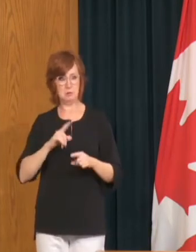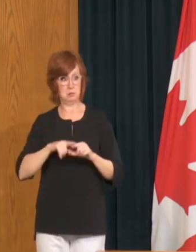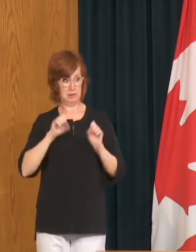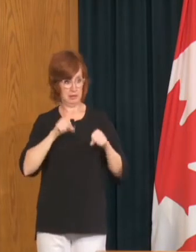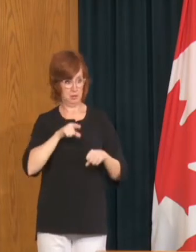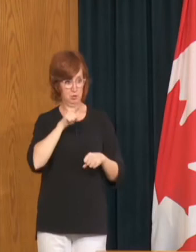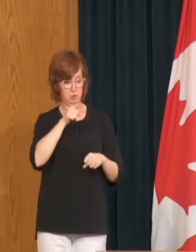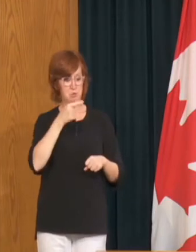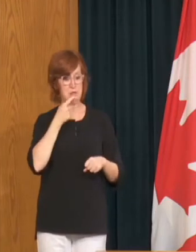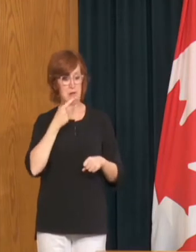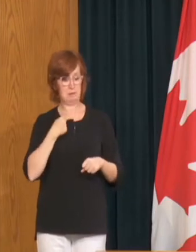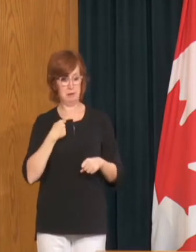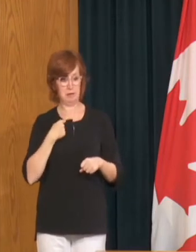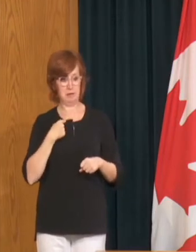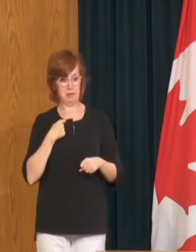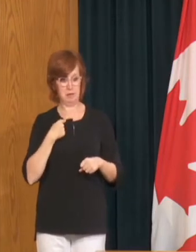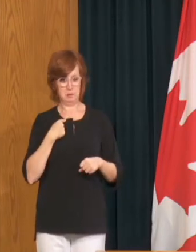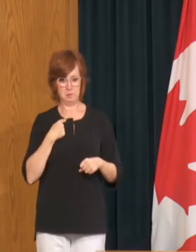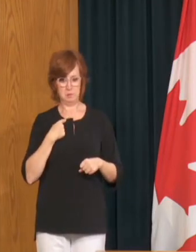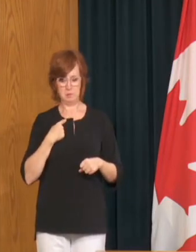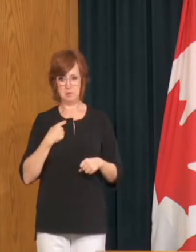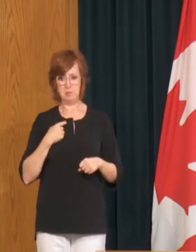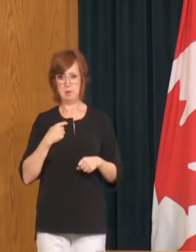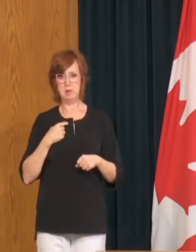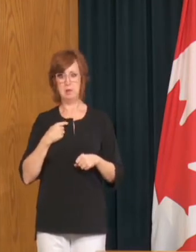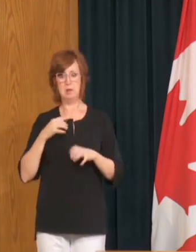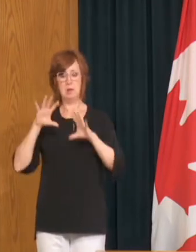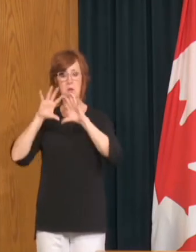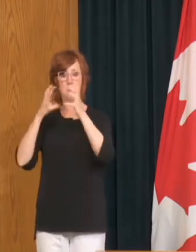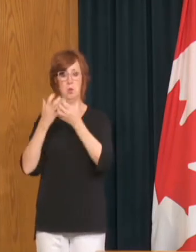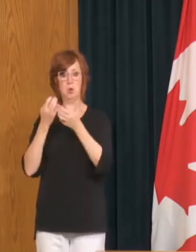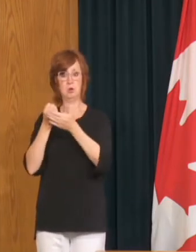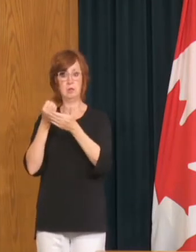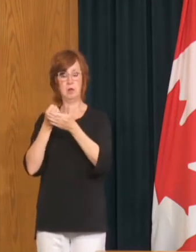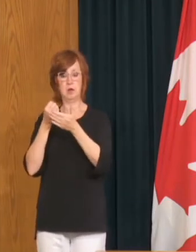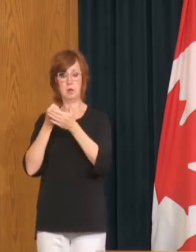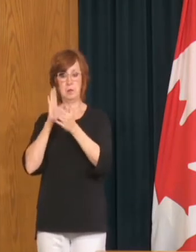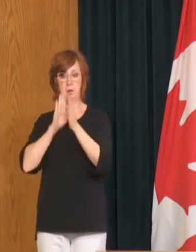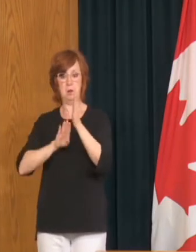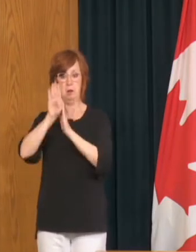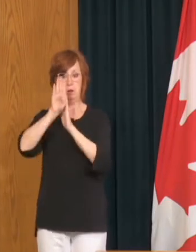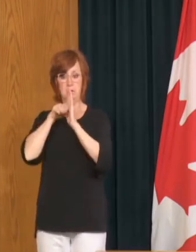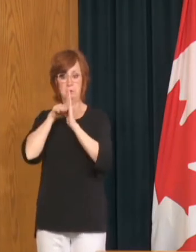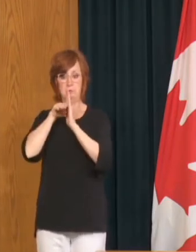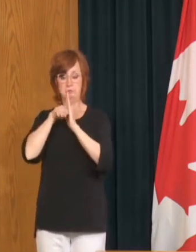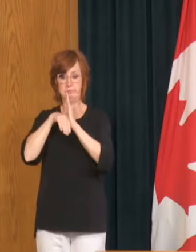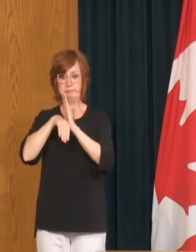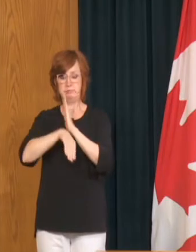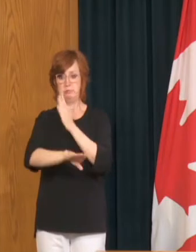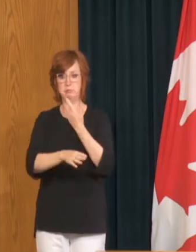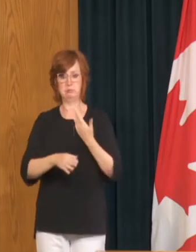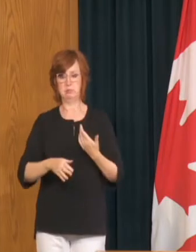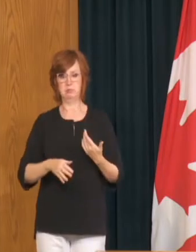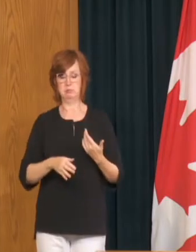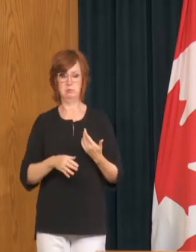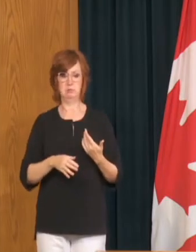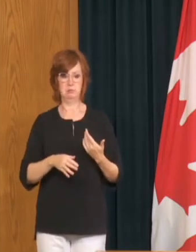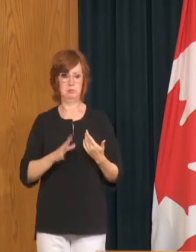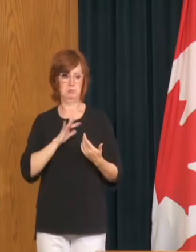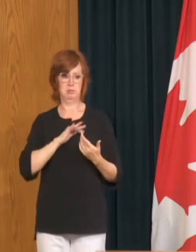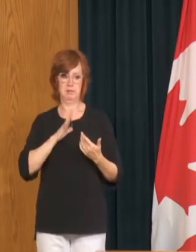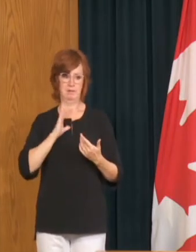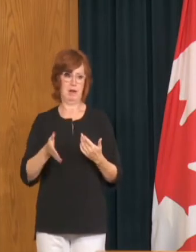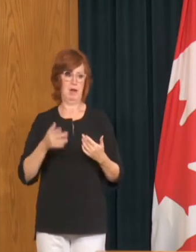me where the global economy is going to recover to and to what level that global economy is going to recover, we could really then